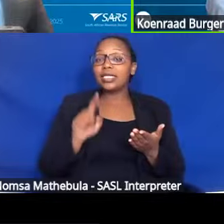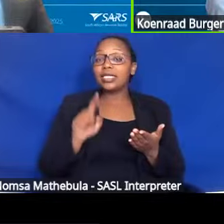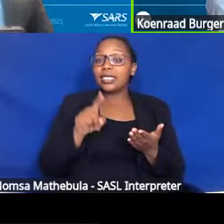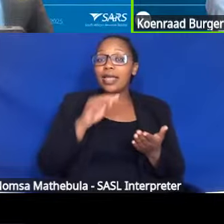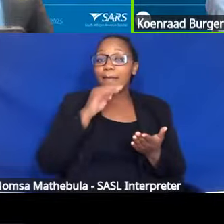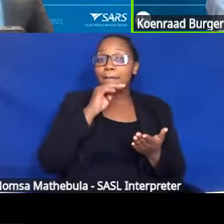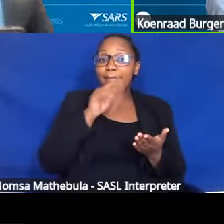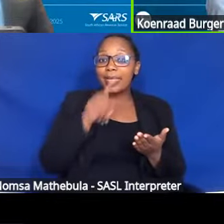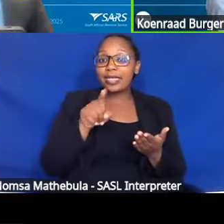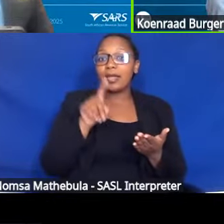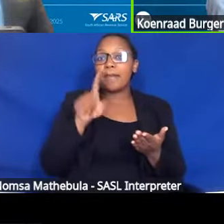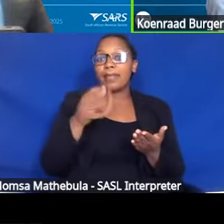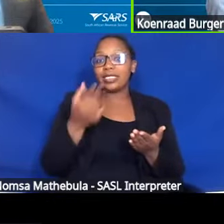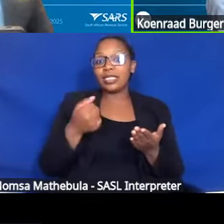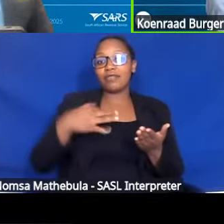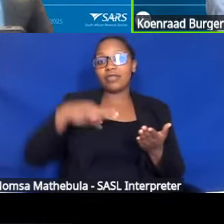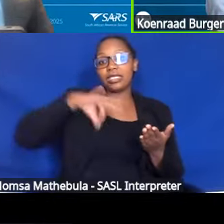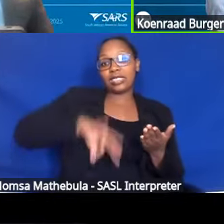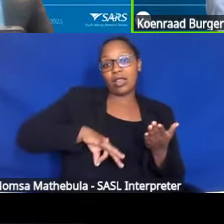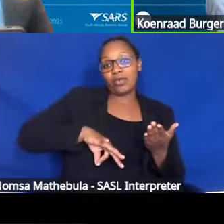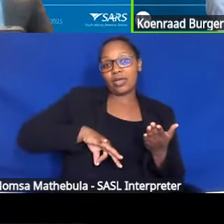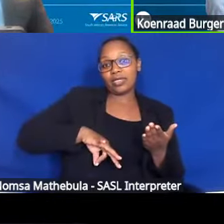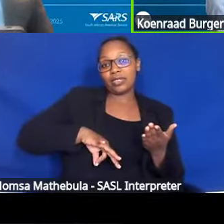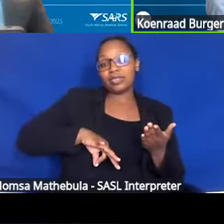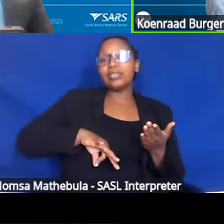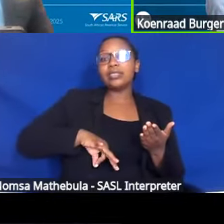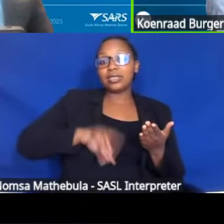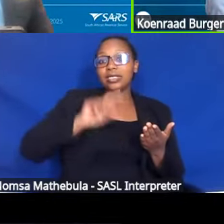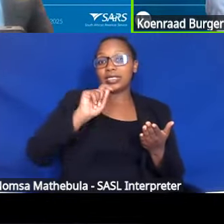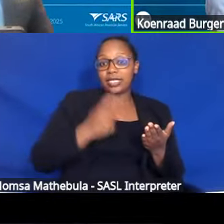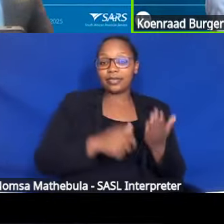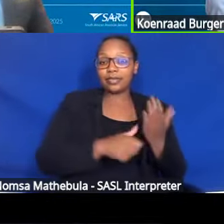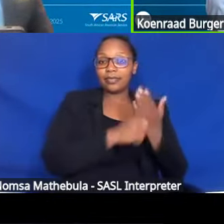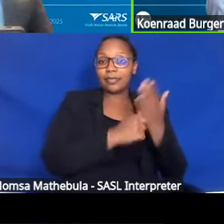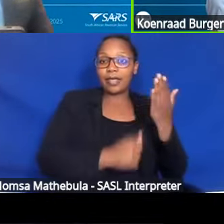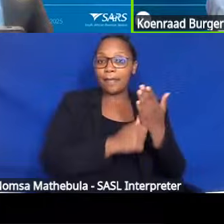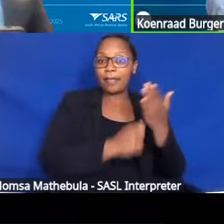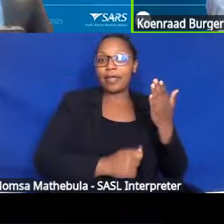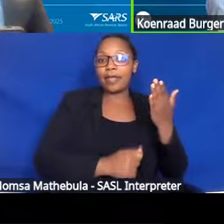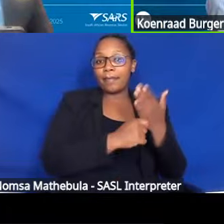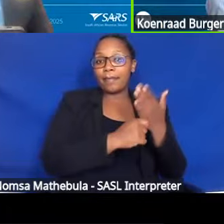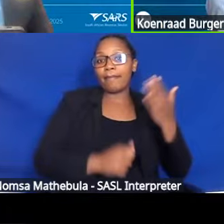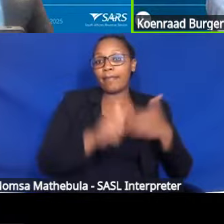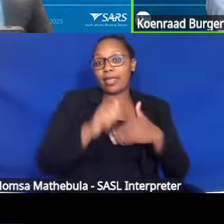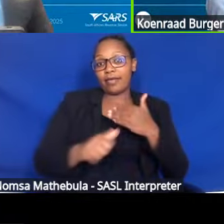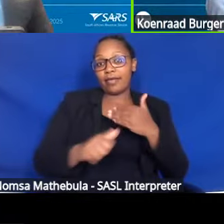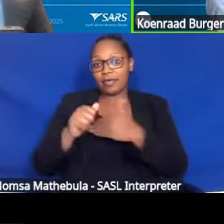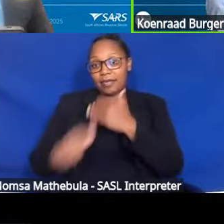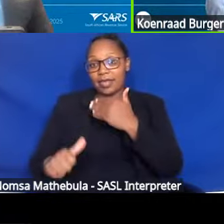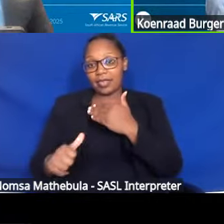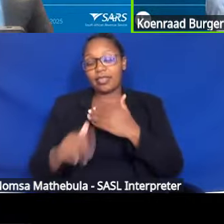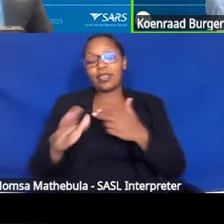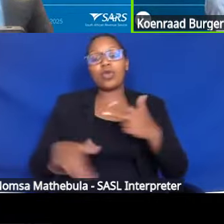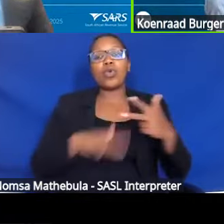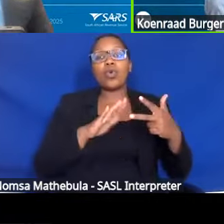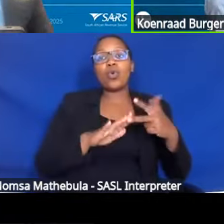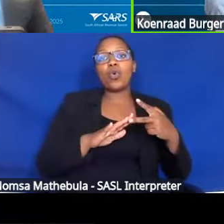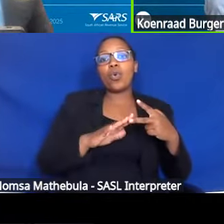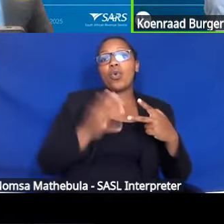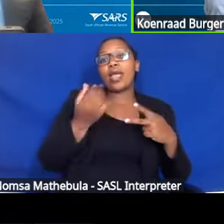have a salary from which tax is deducted every month, or you need to receive business